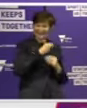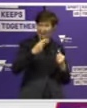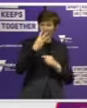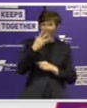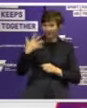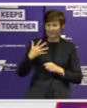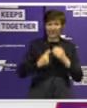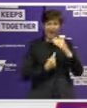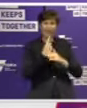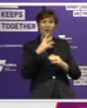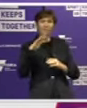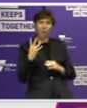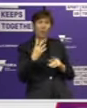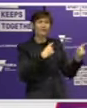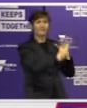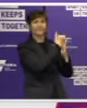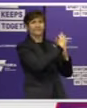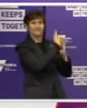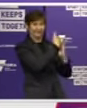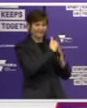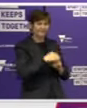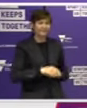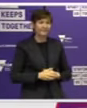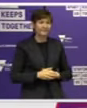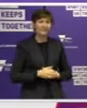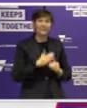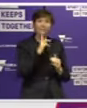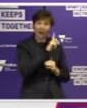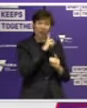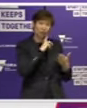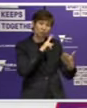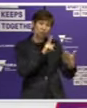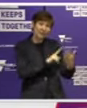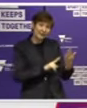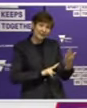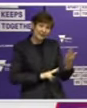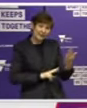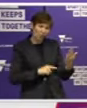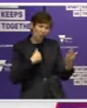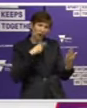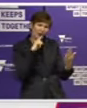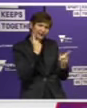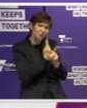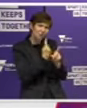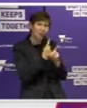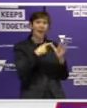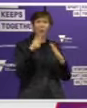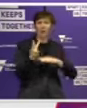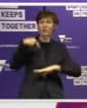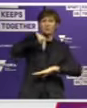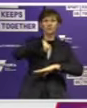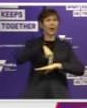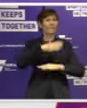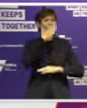till 4. Like, what I'm saying to you is that if you read on to literally the very next breath in the